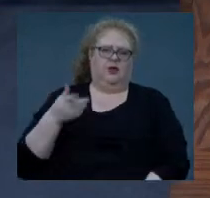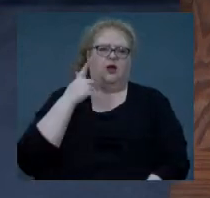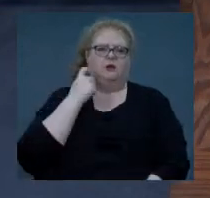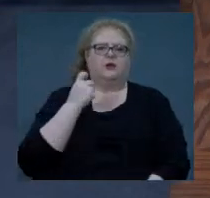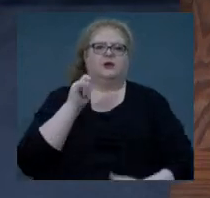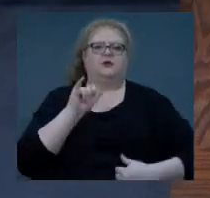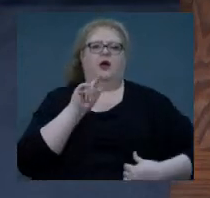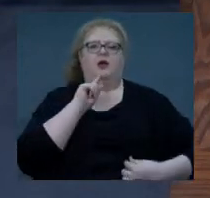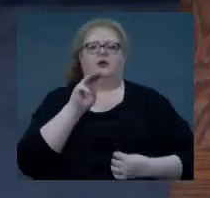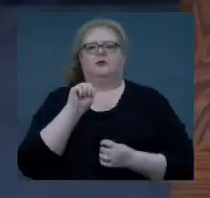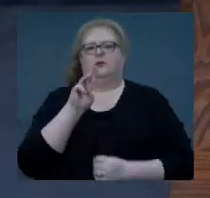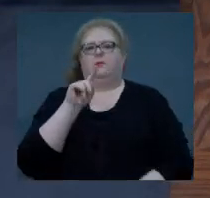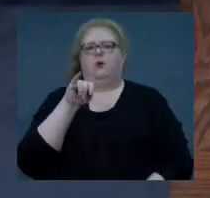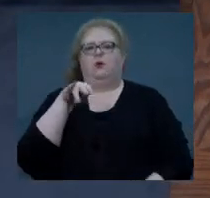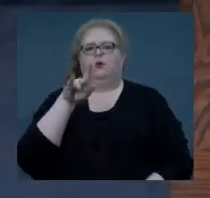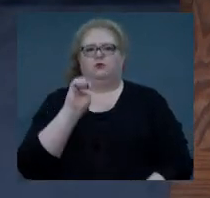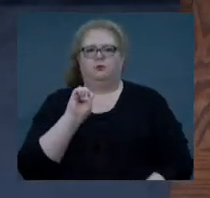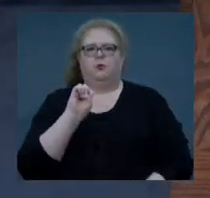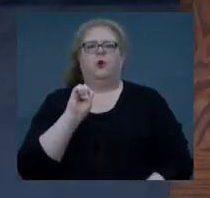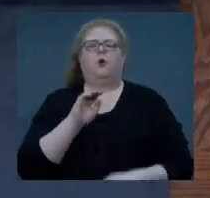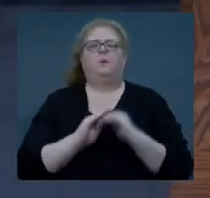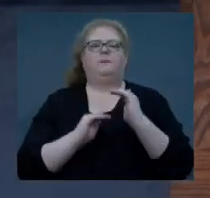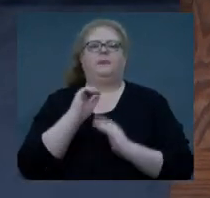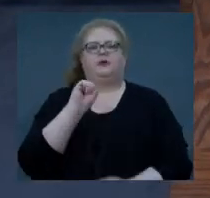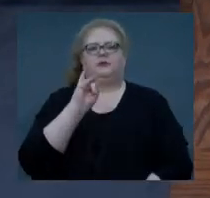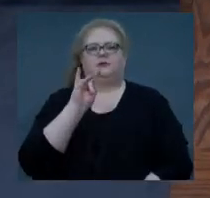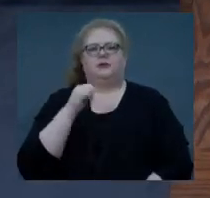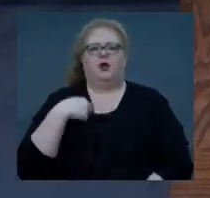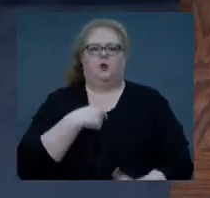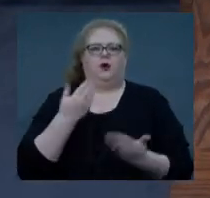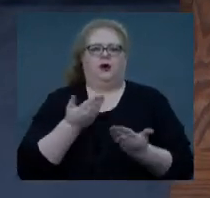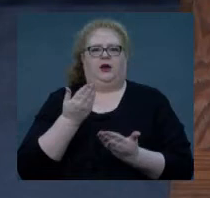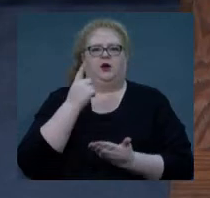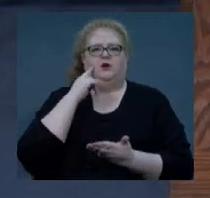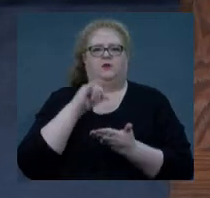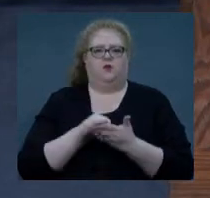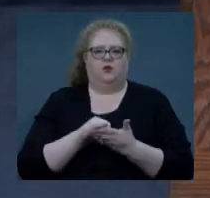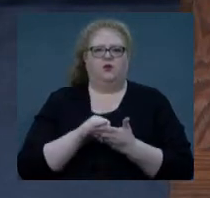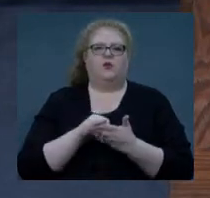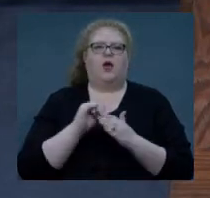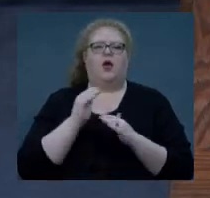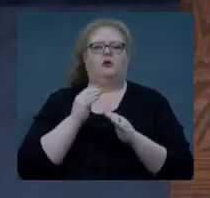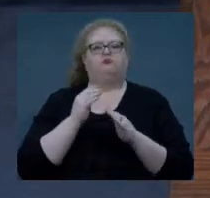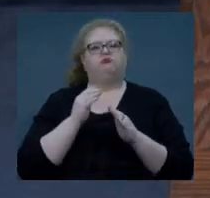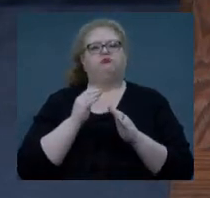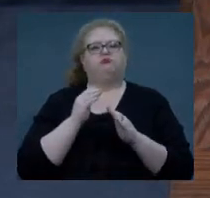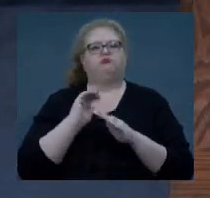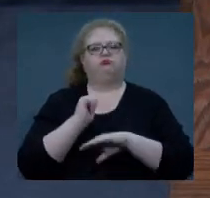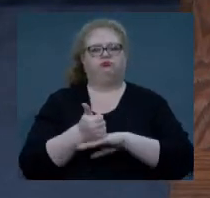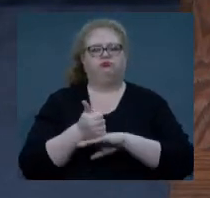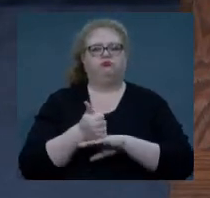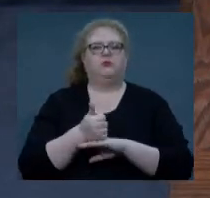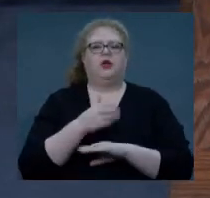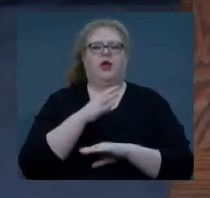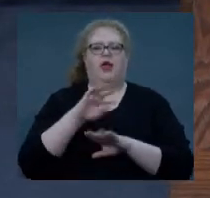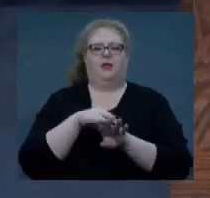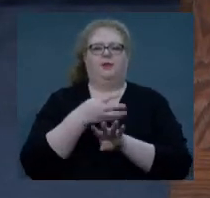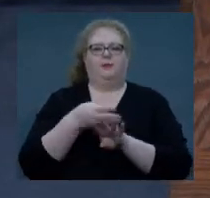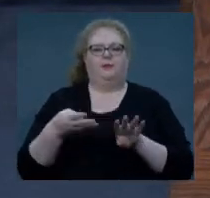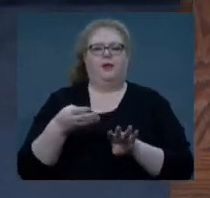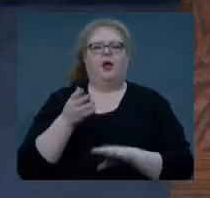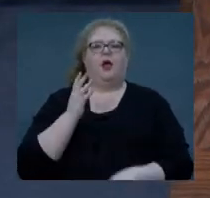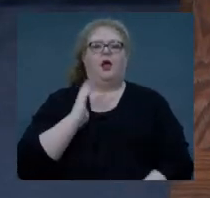building site, then we are here at site plan review in addition to the preliminary plat. This originally was a bank